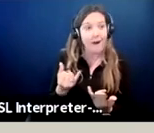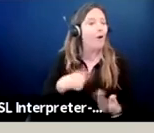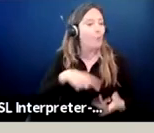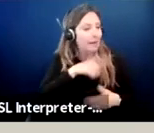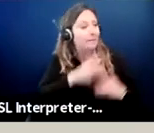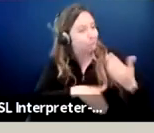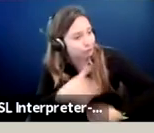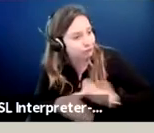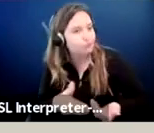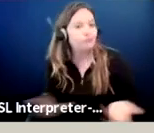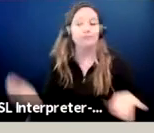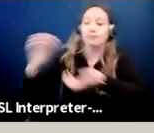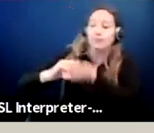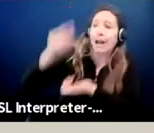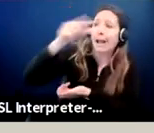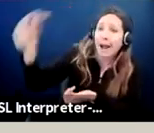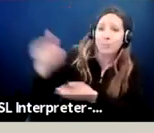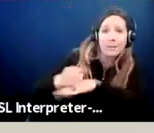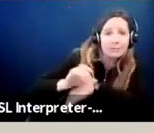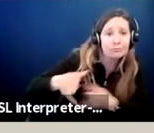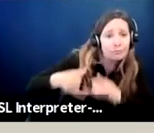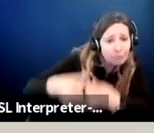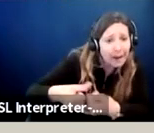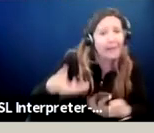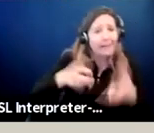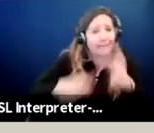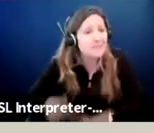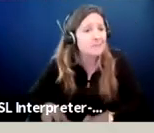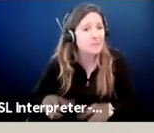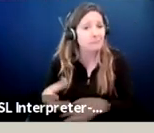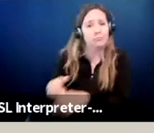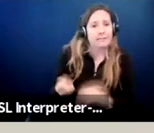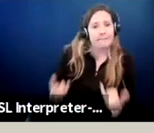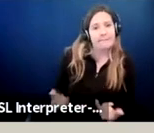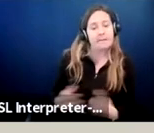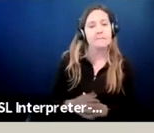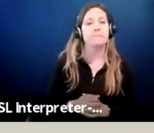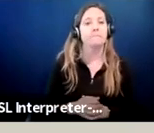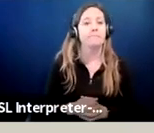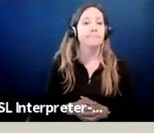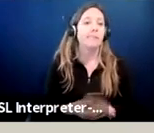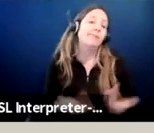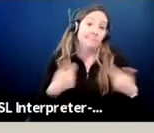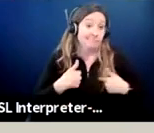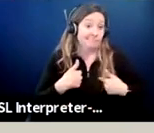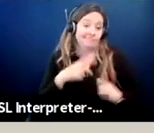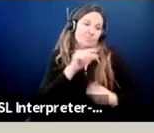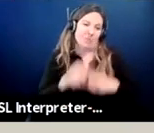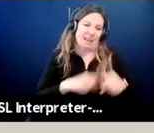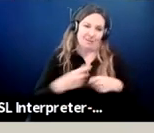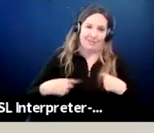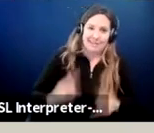grants. So what makes me an expert? So in the introduction, it sort of says, yeah, I've been doing this for over 20 years in business